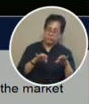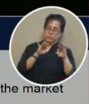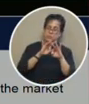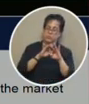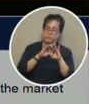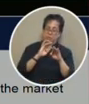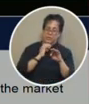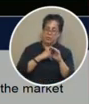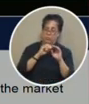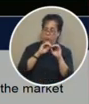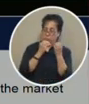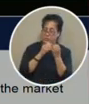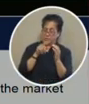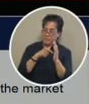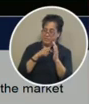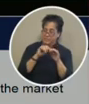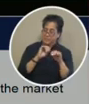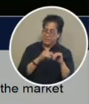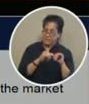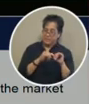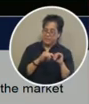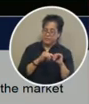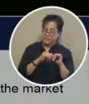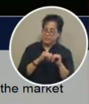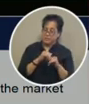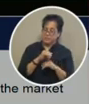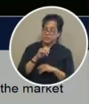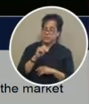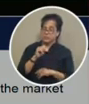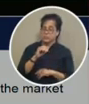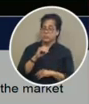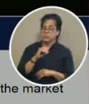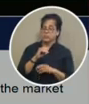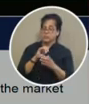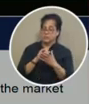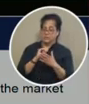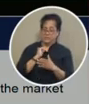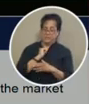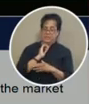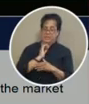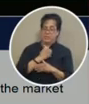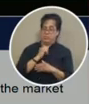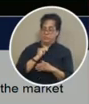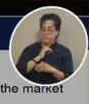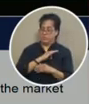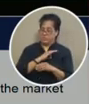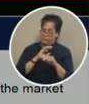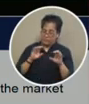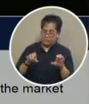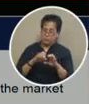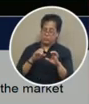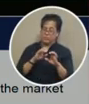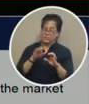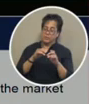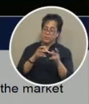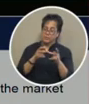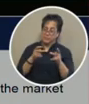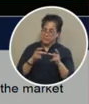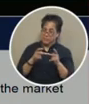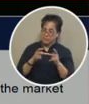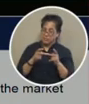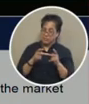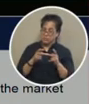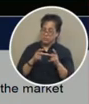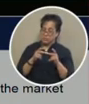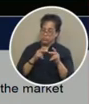organization our size, and to have it done 4 years in a row really speaks to the work that our staff is doing, and really the positions that we put in place in